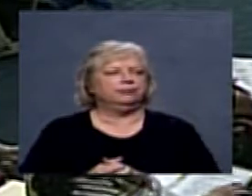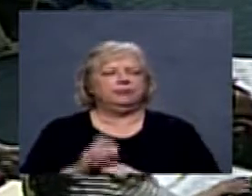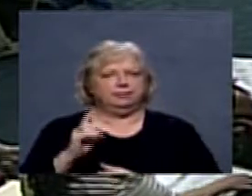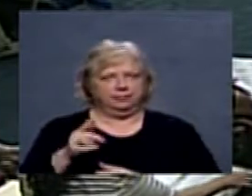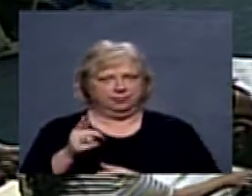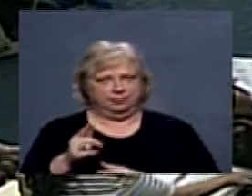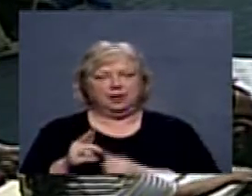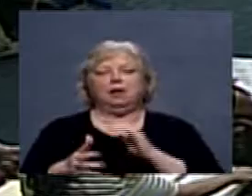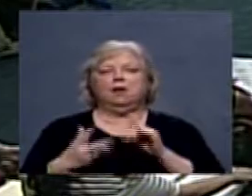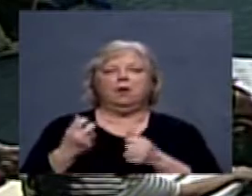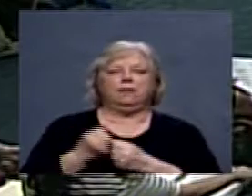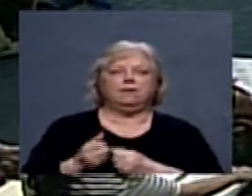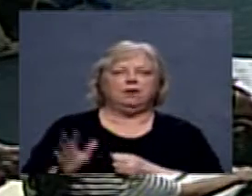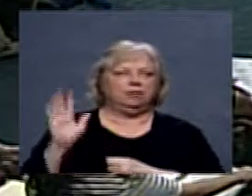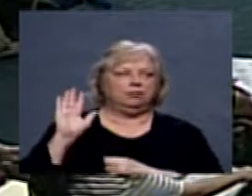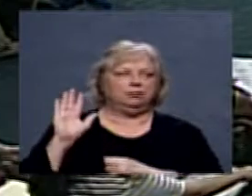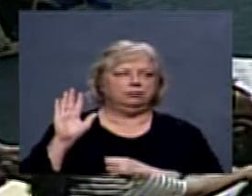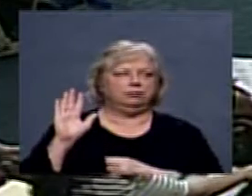Second. All in favor?